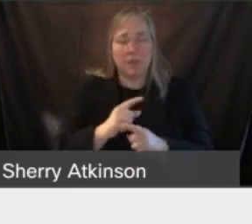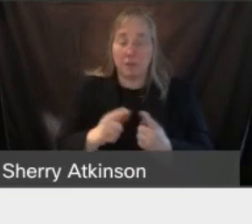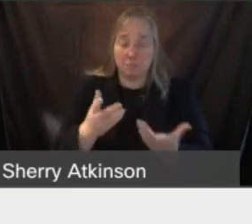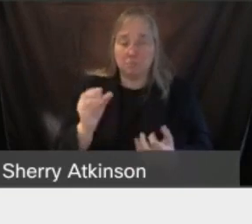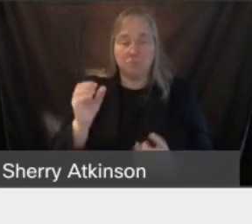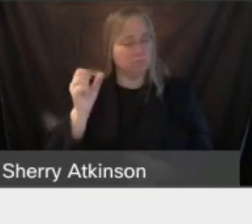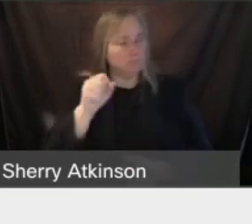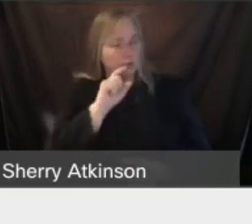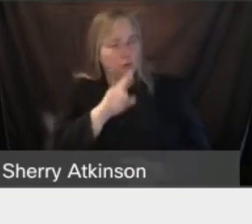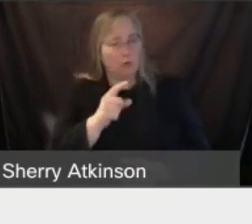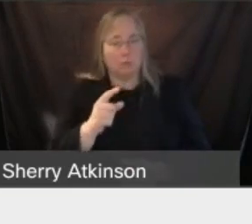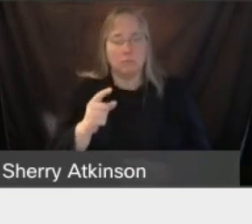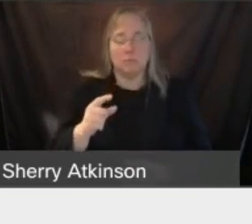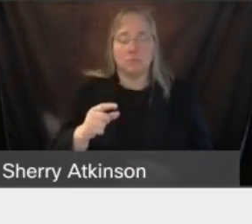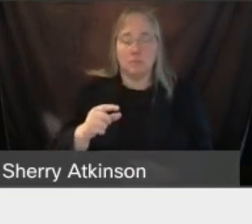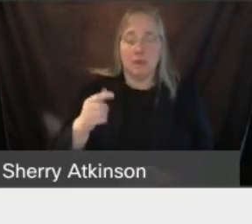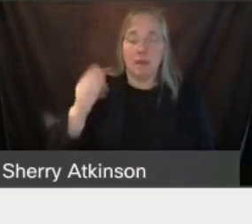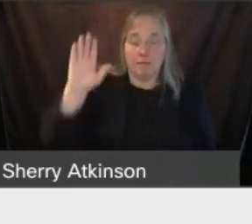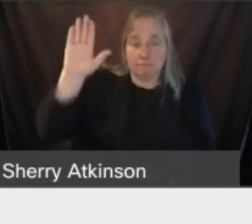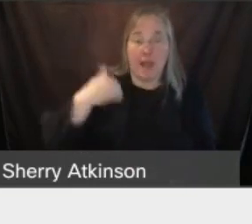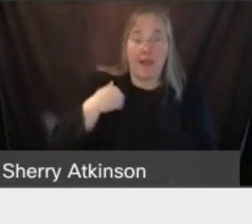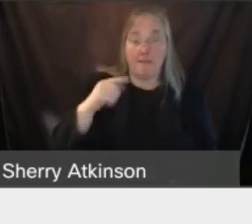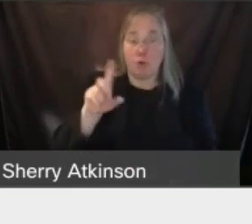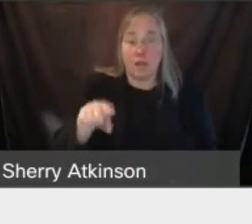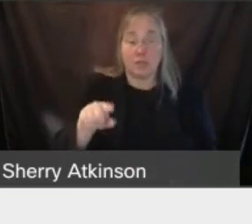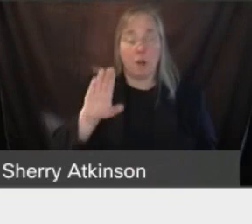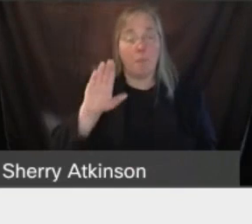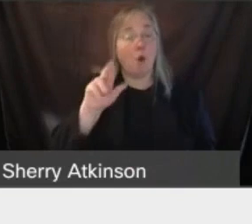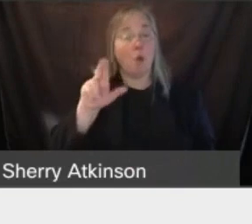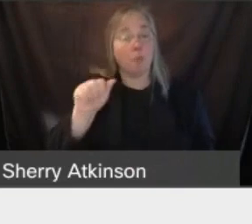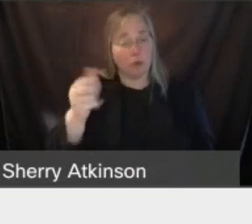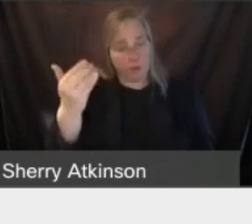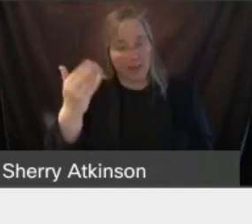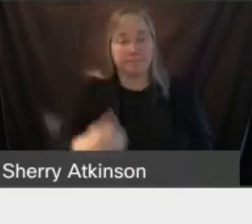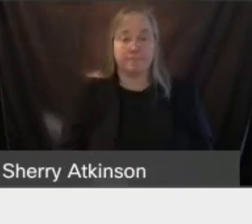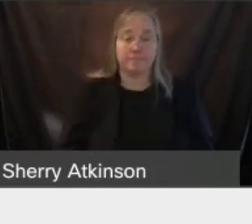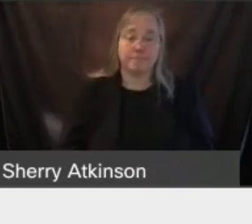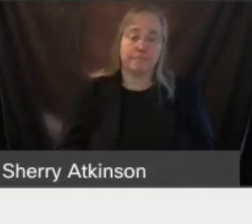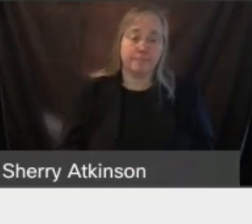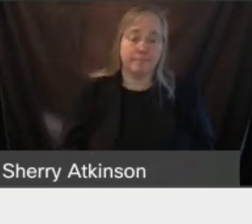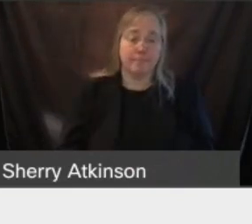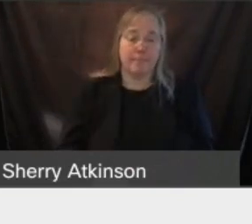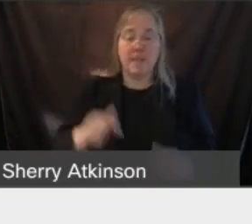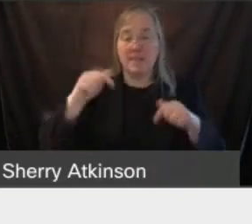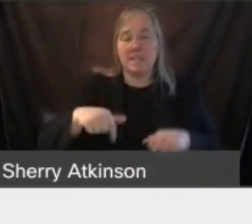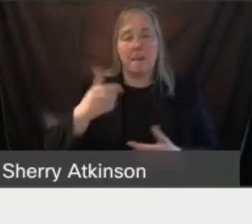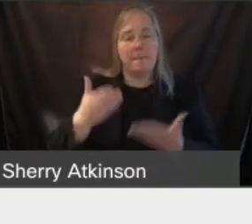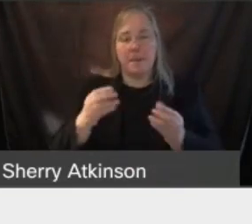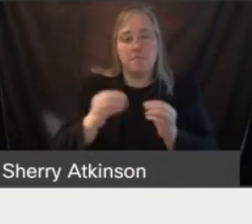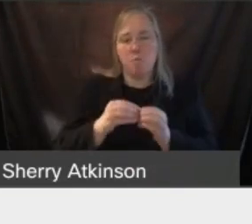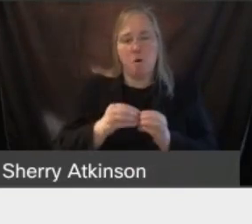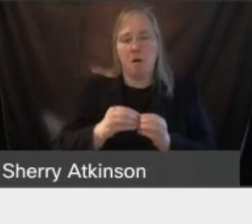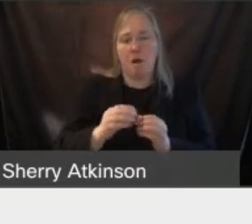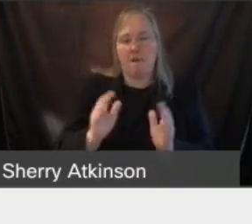Good stuff. I have a question. Barbara, go ahead. This is maybe more of a micro